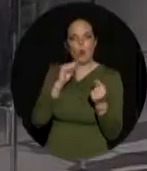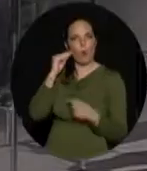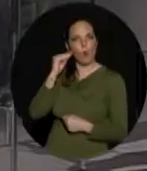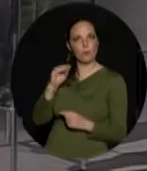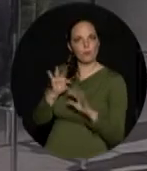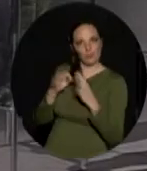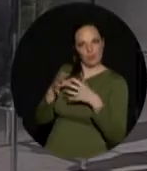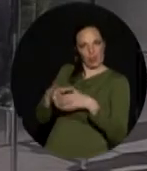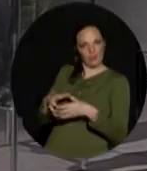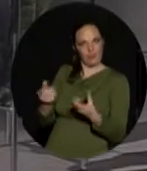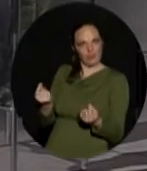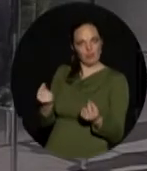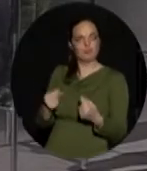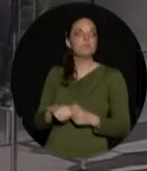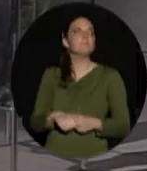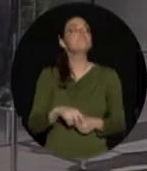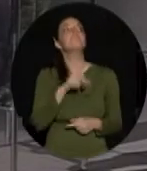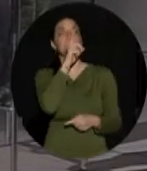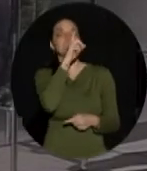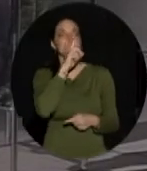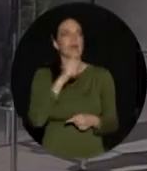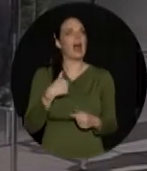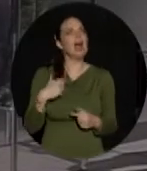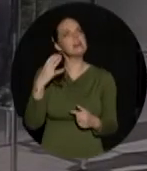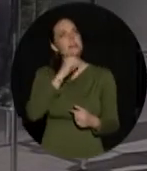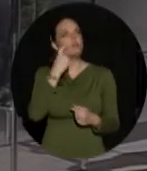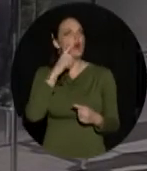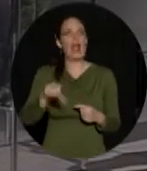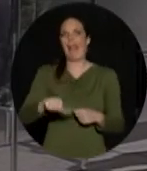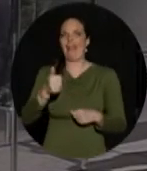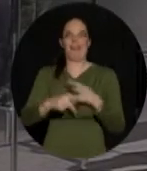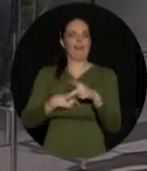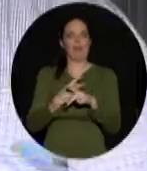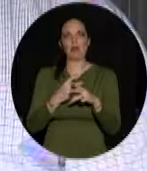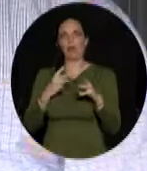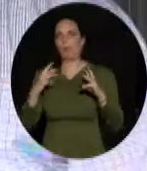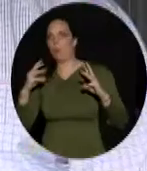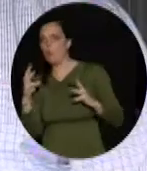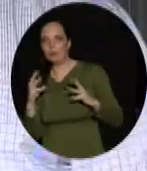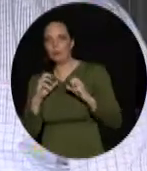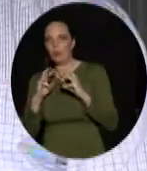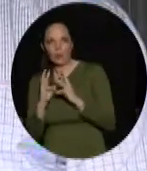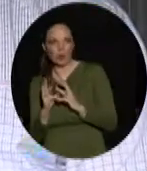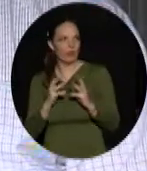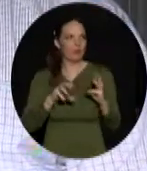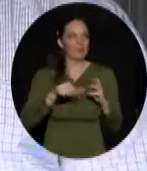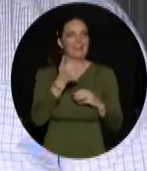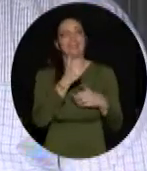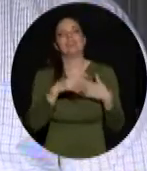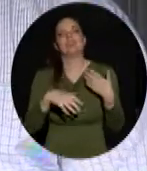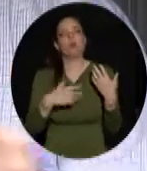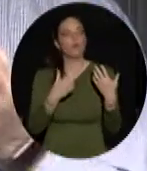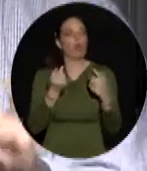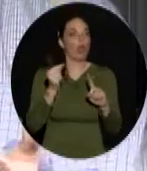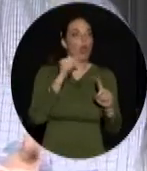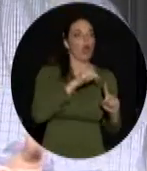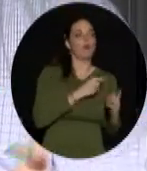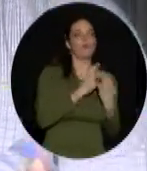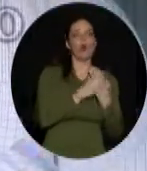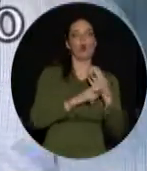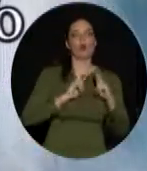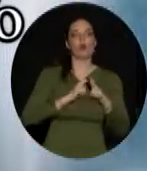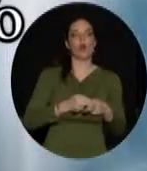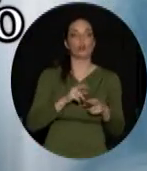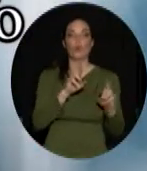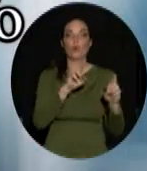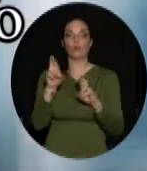Sure. Well, I guess when it comes to any kind of preparedness, whether it's winter weather, anything like that, we always refer back to a program that's called Ready in 3.